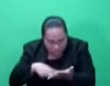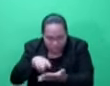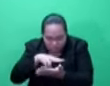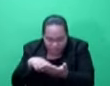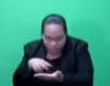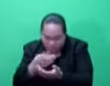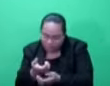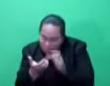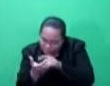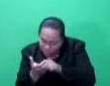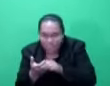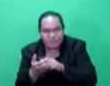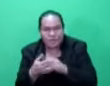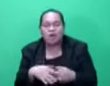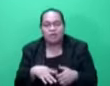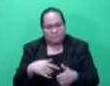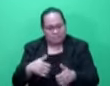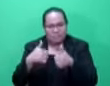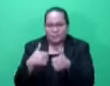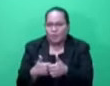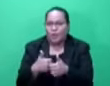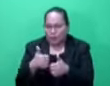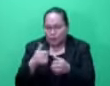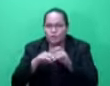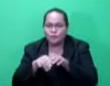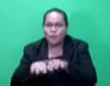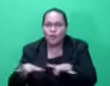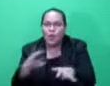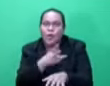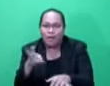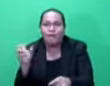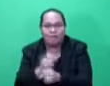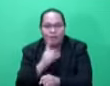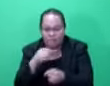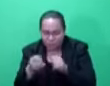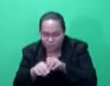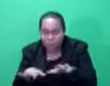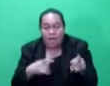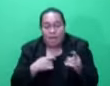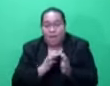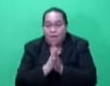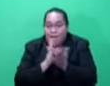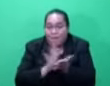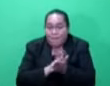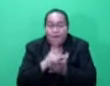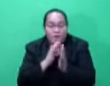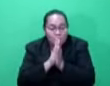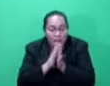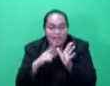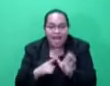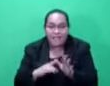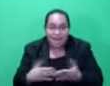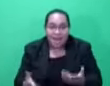this. We couldn't have asked for something better. And I'm grateful, my Honorable Speaker, that our prayers have been answered, that